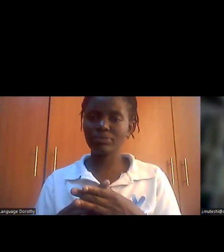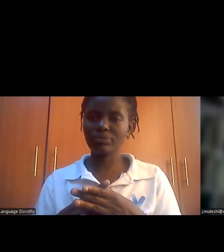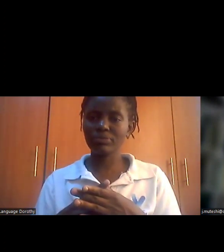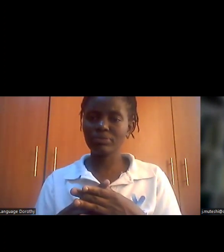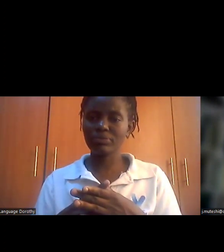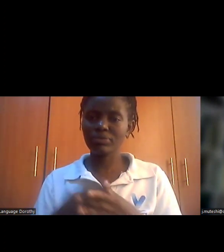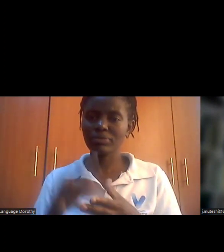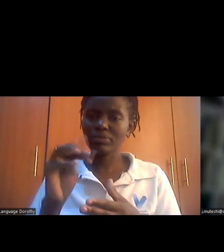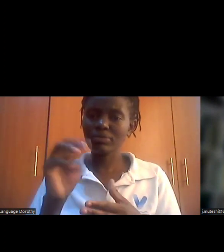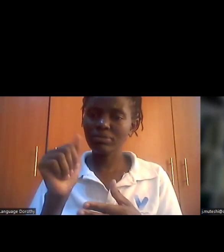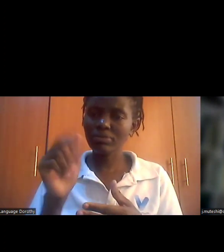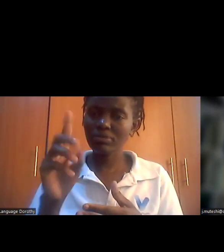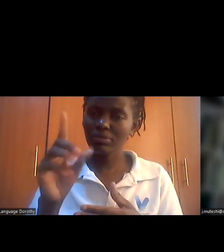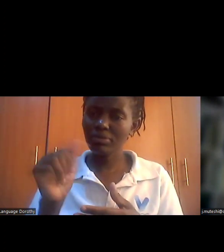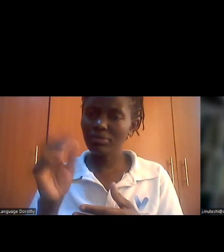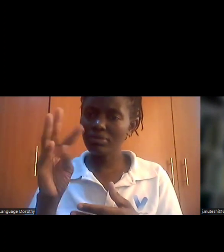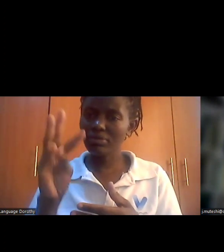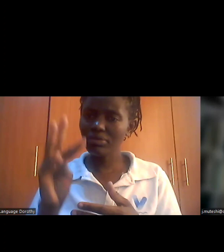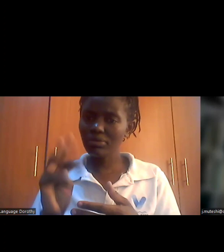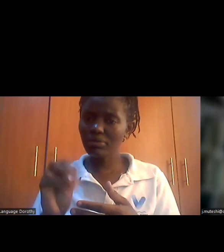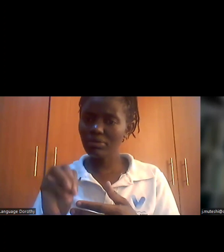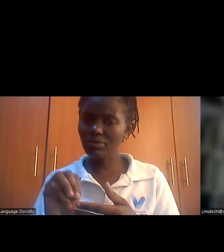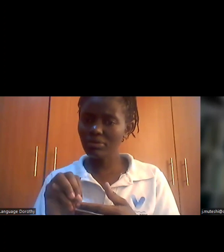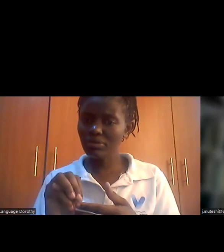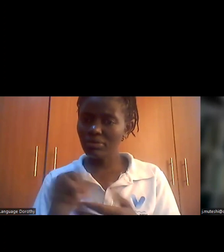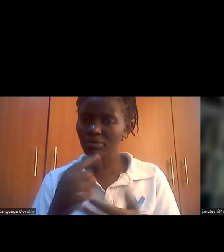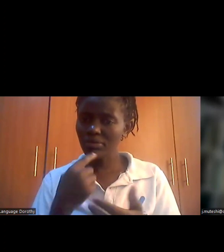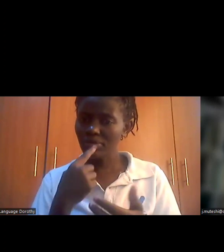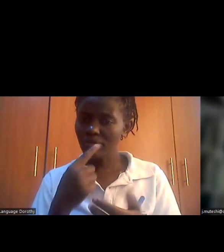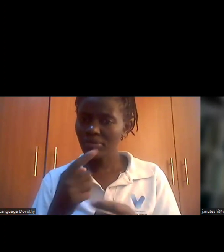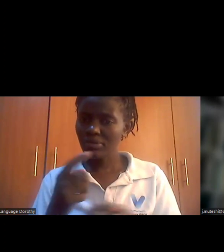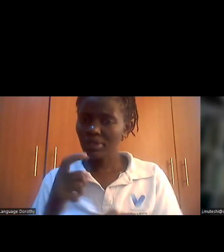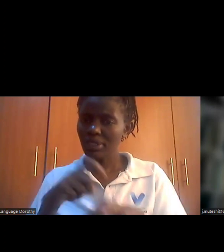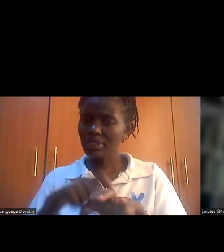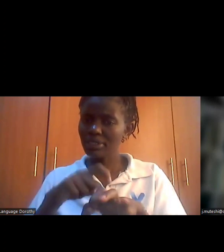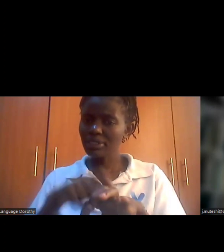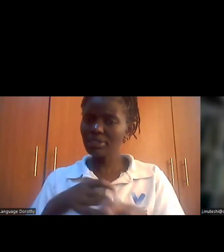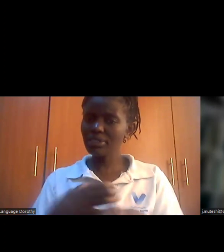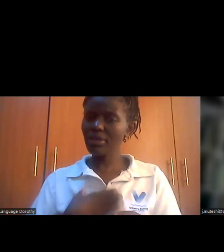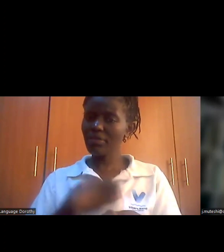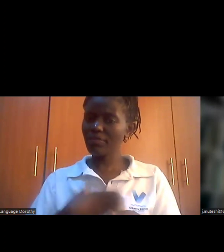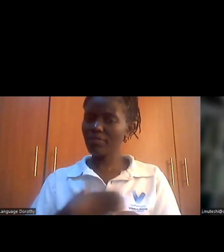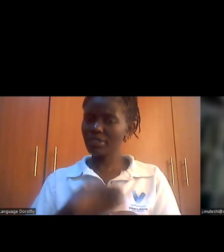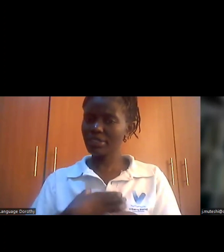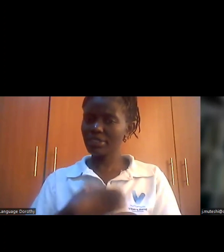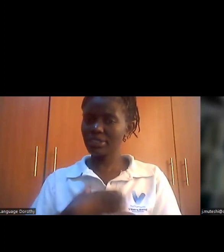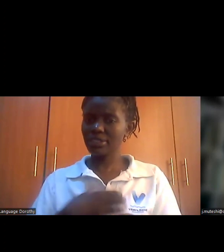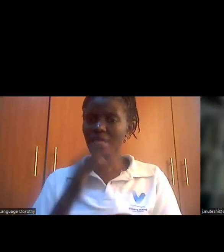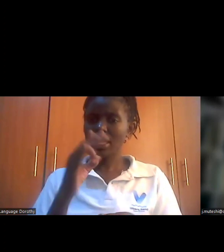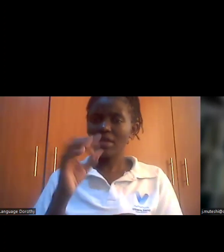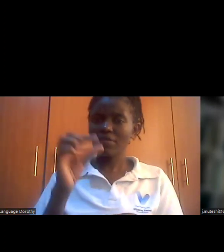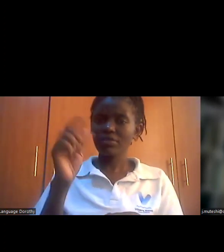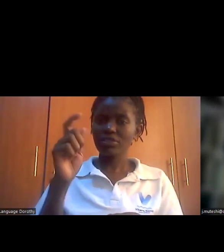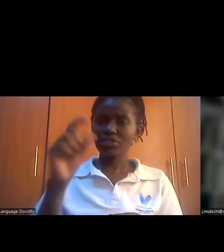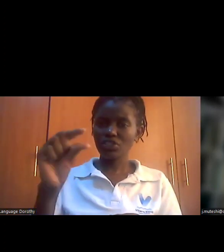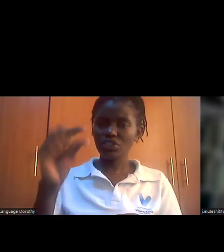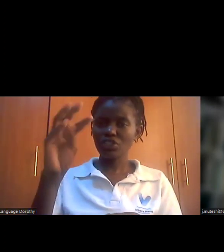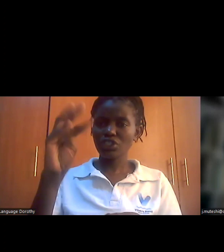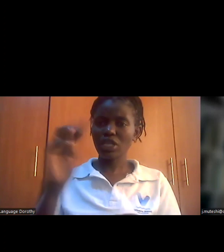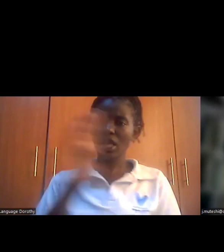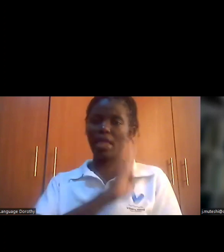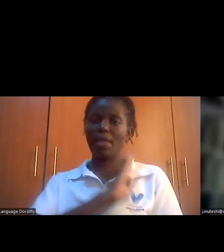Madam Loloju has said that when you visit the Anti-FGM Board website, you can be able to